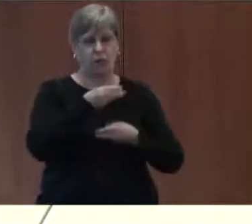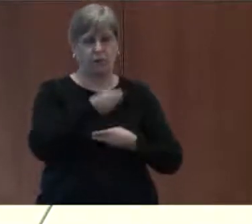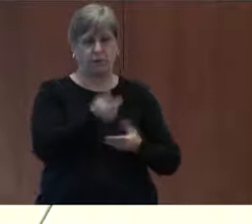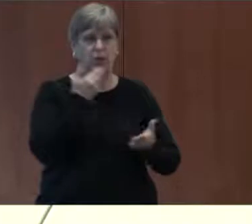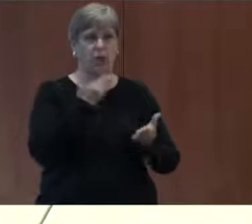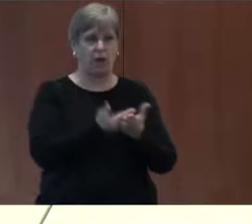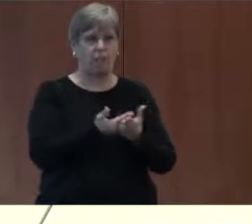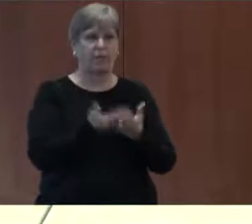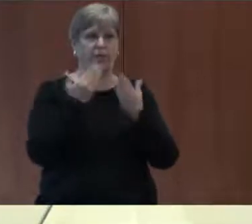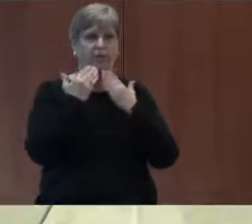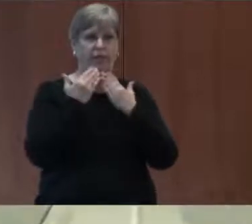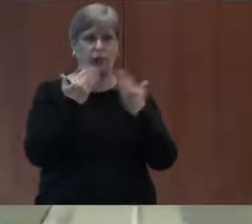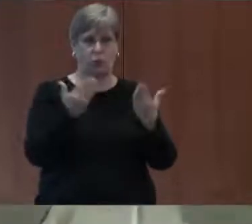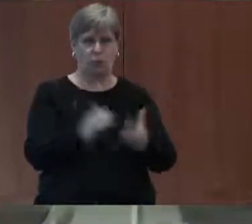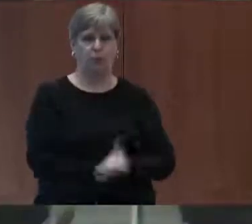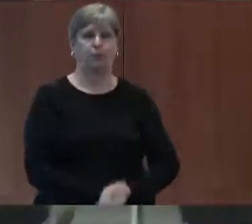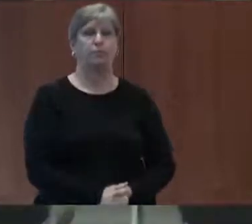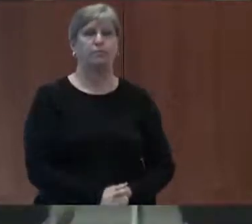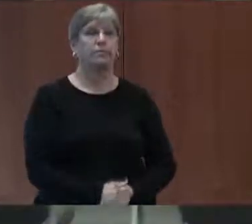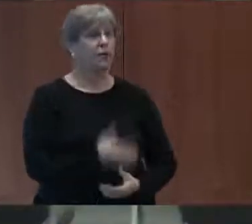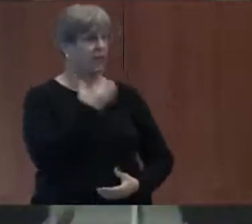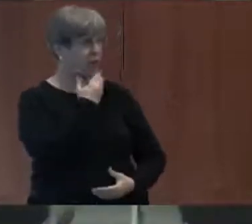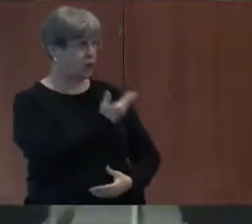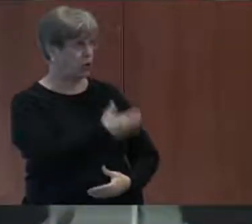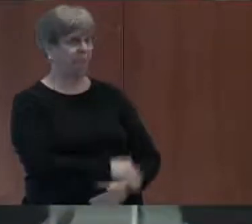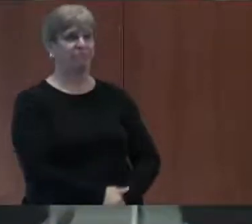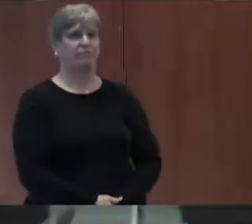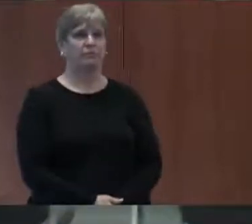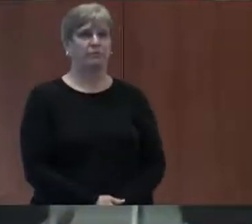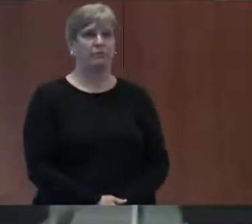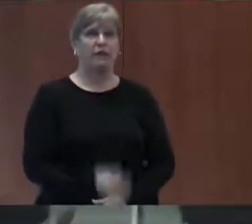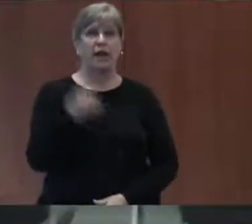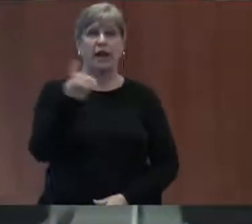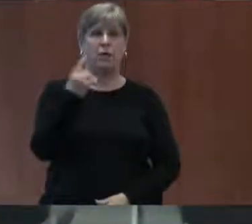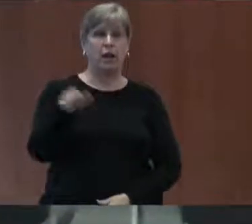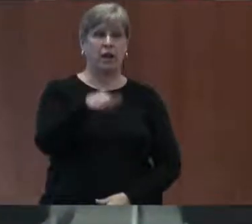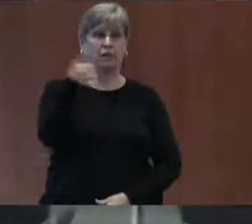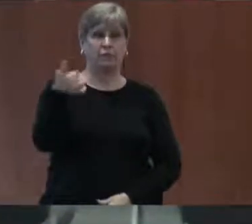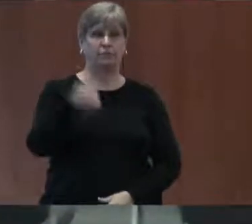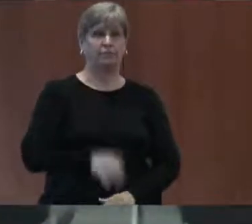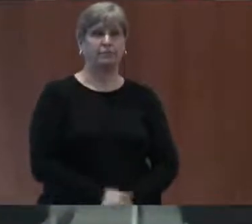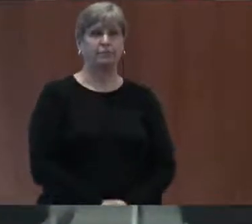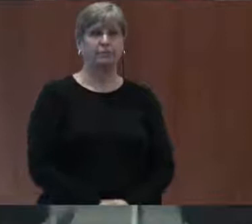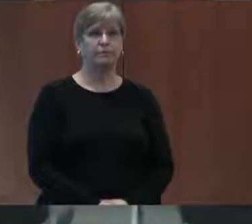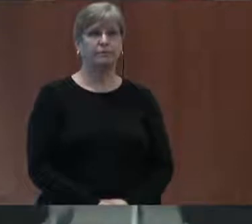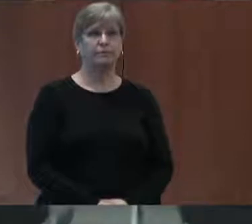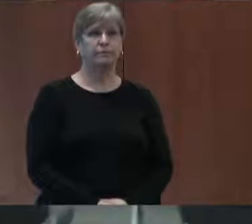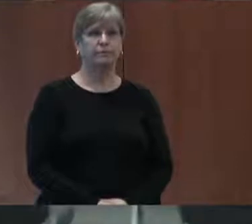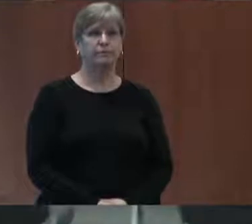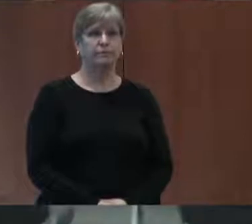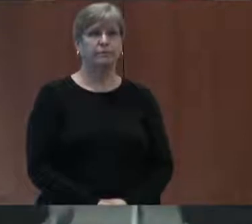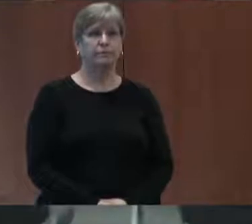well. Thank you. Thank you. Is there anyone else?